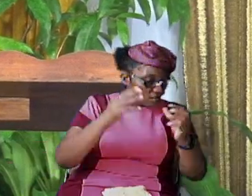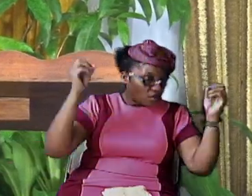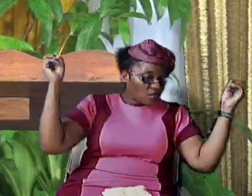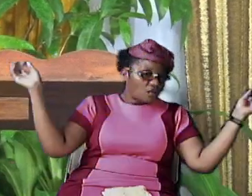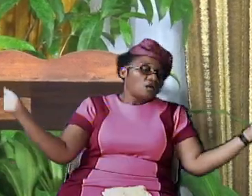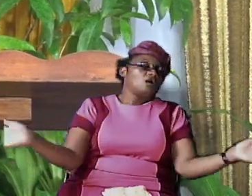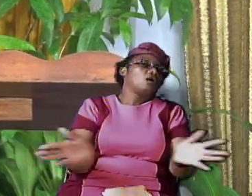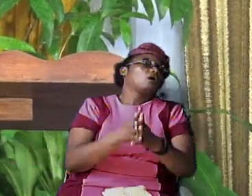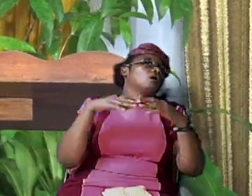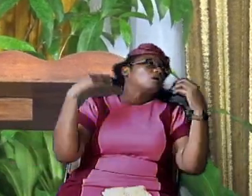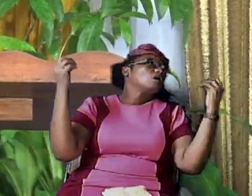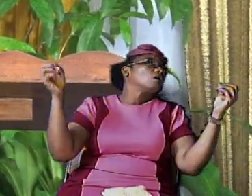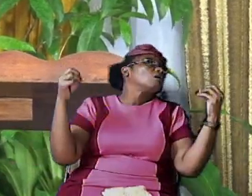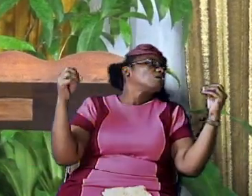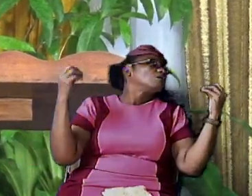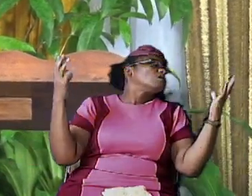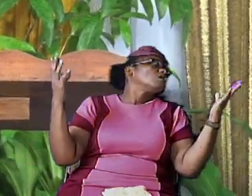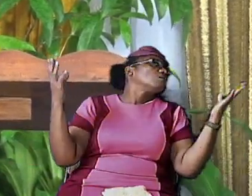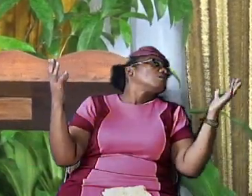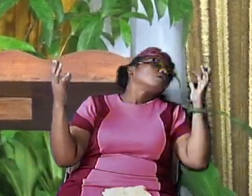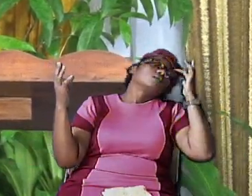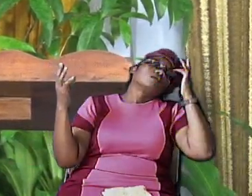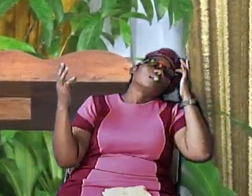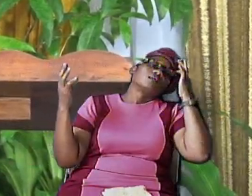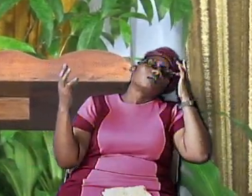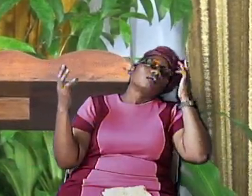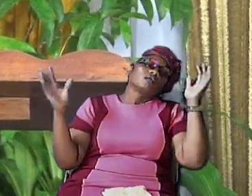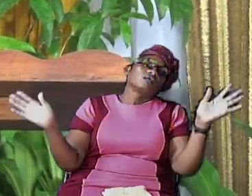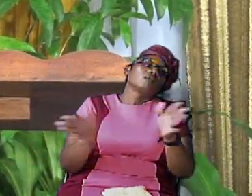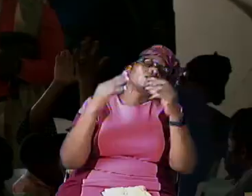again. Take the mask down and give a praise.